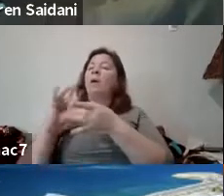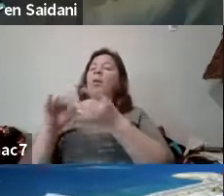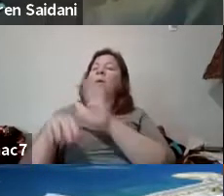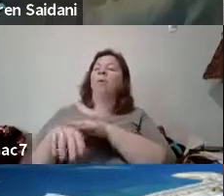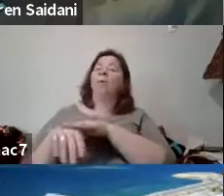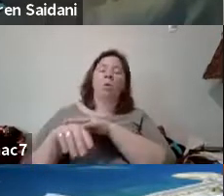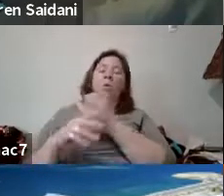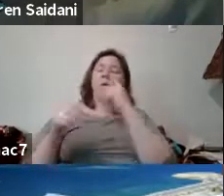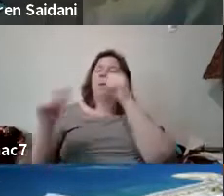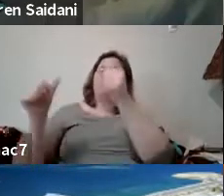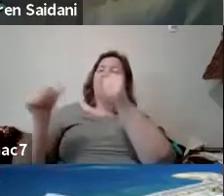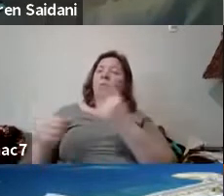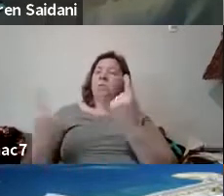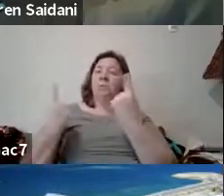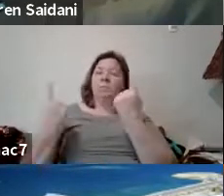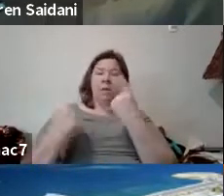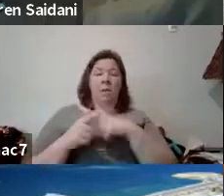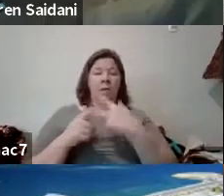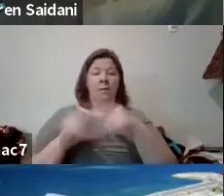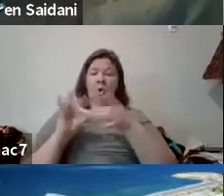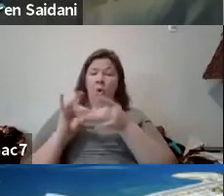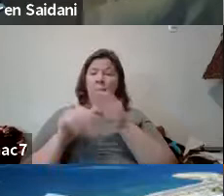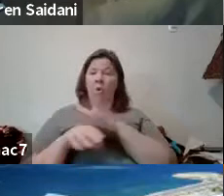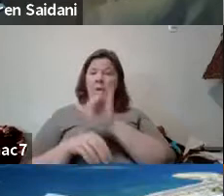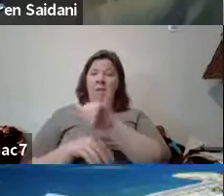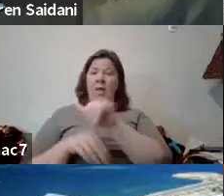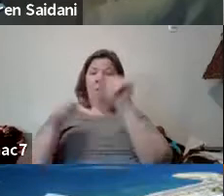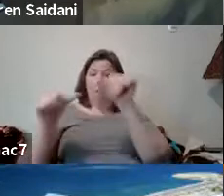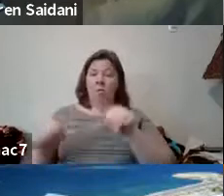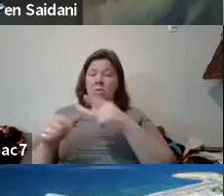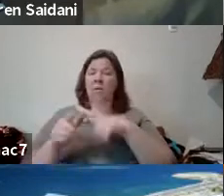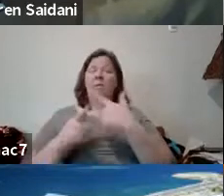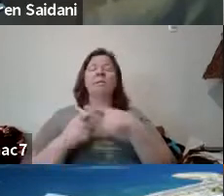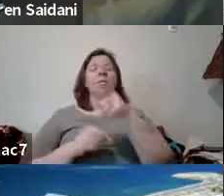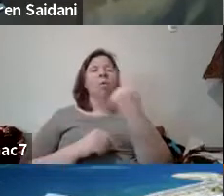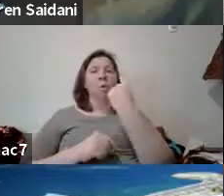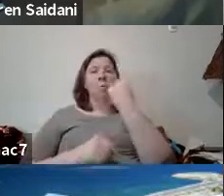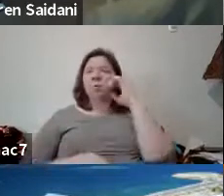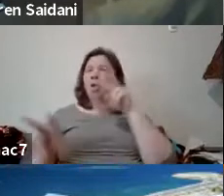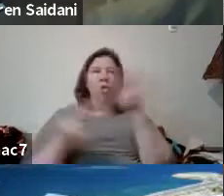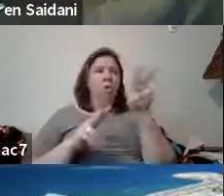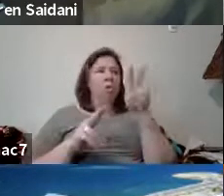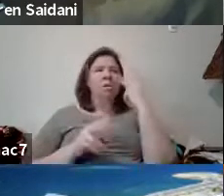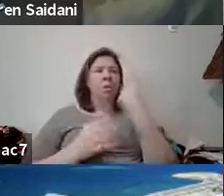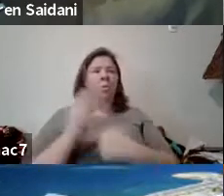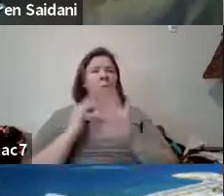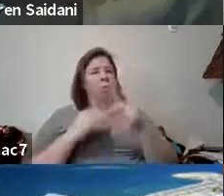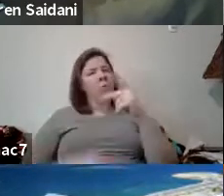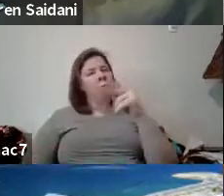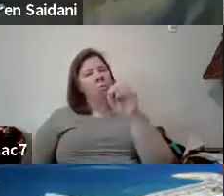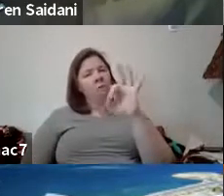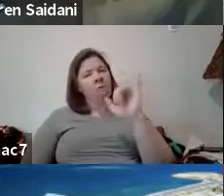they've posted something. And when you comment on someone's post, they will always look to see on your profile and say,